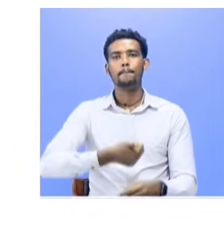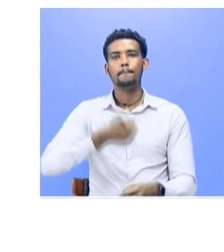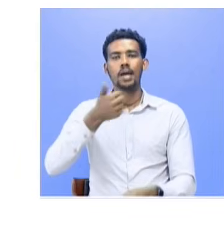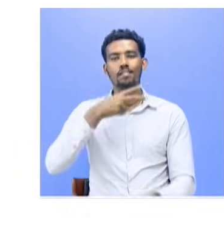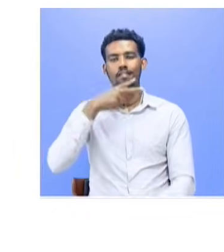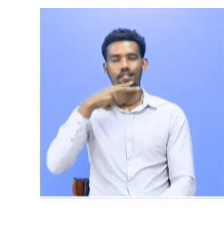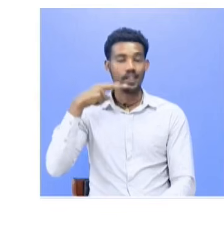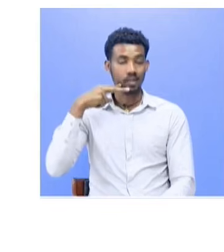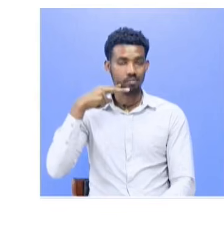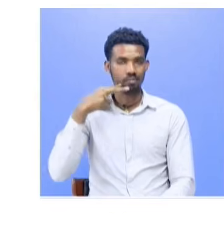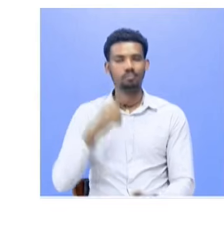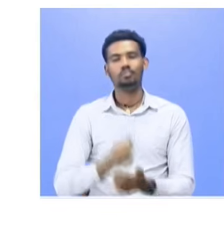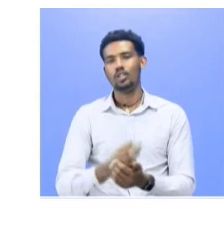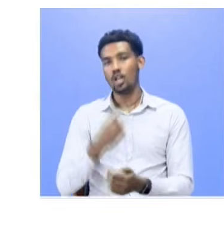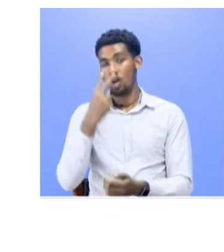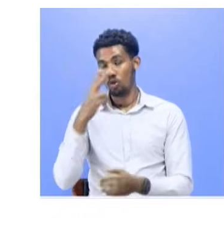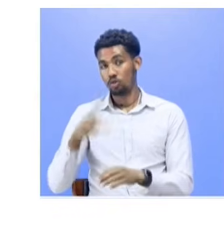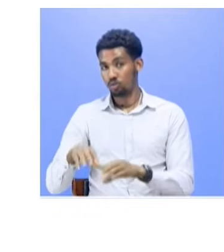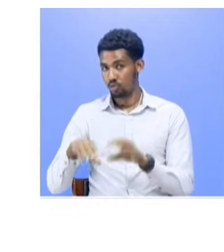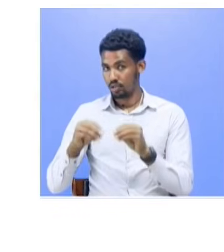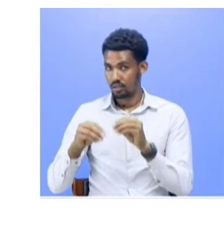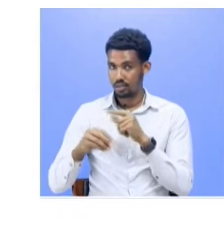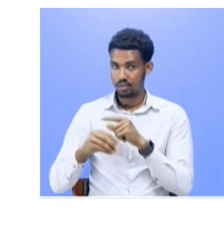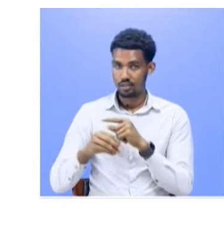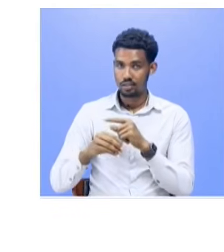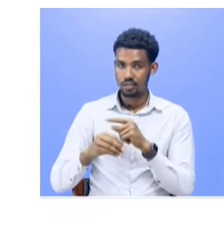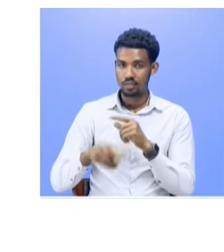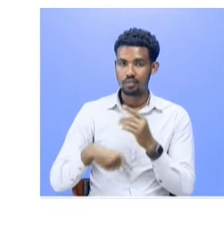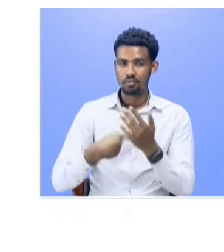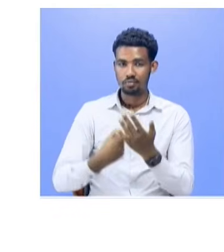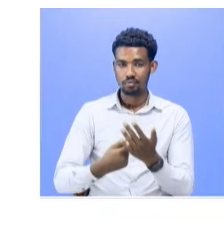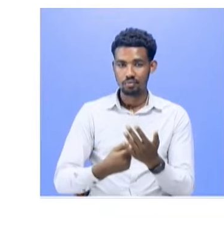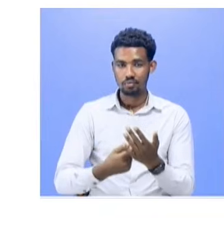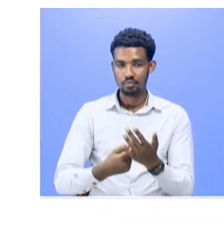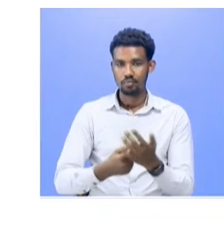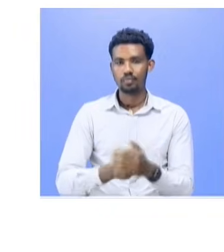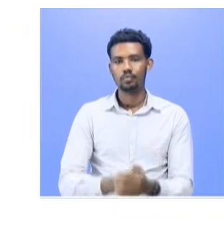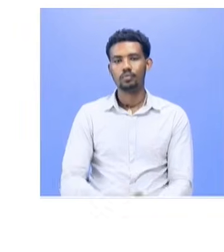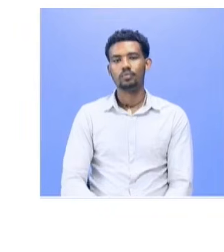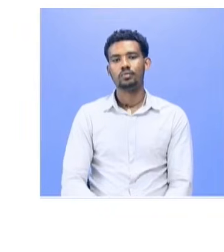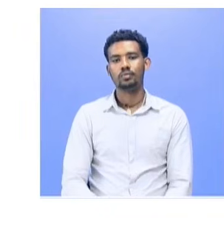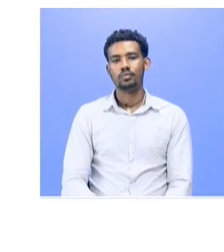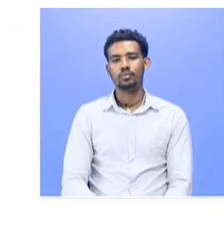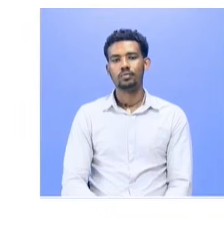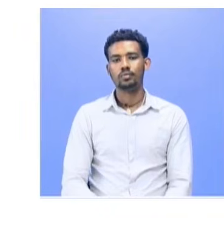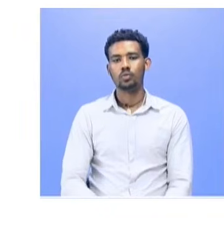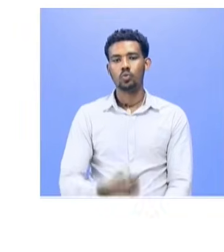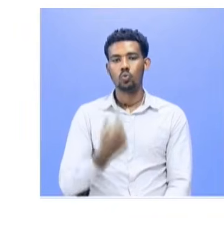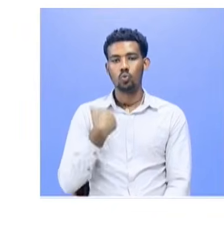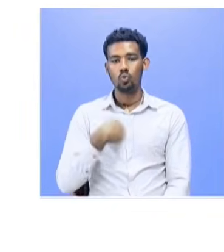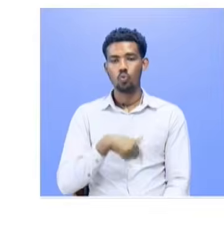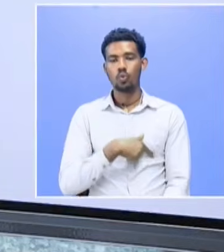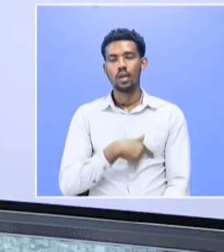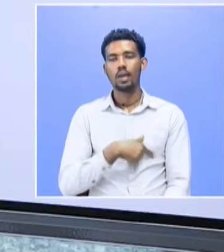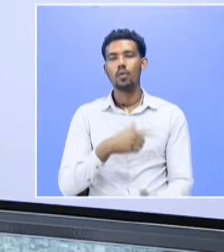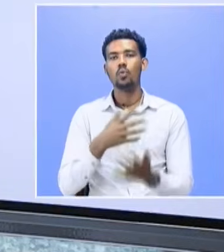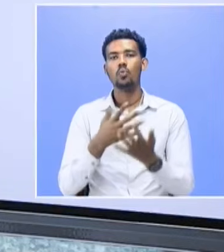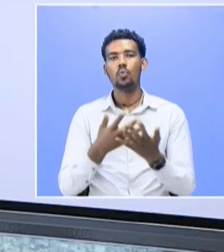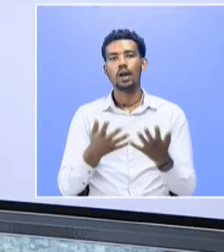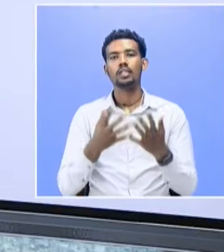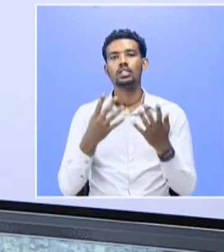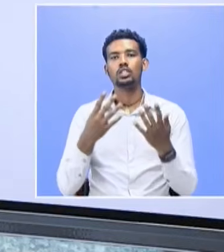verb. Look, students, don't forget to circle here. And also, sorry. So, we were